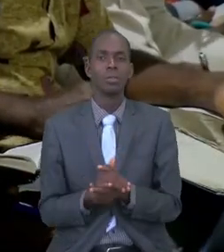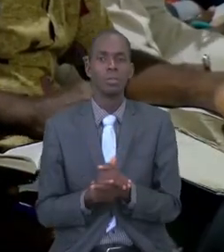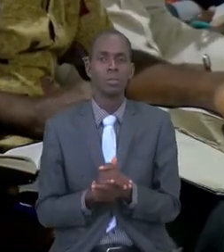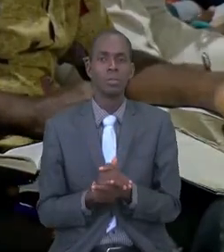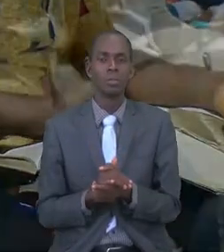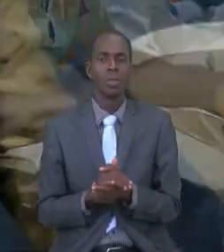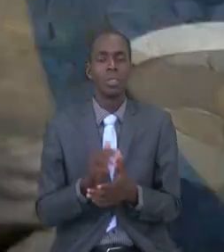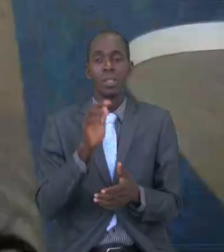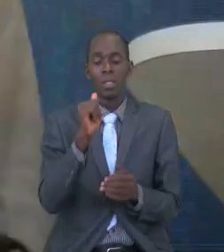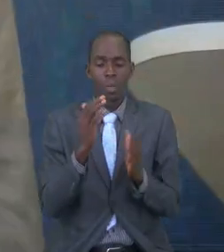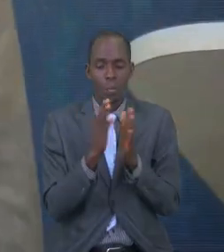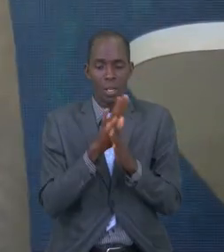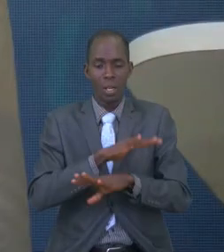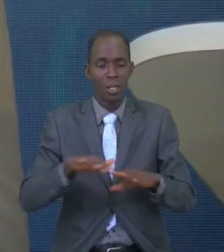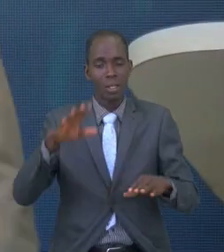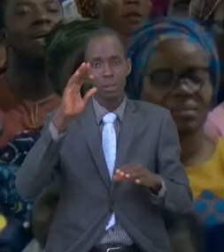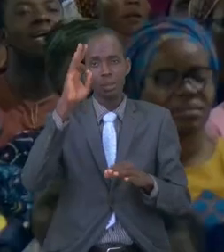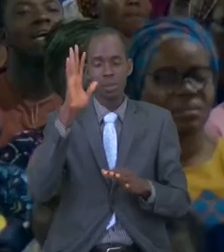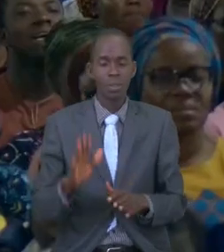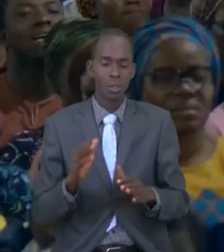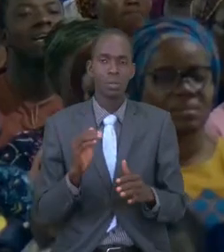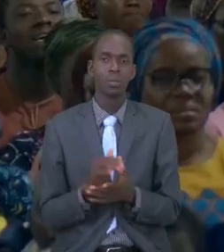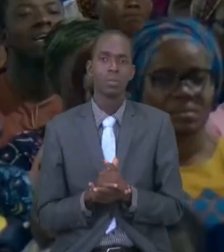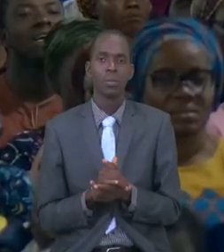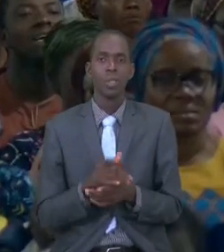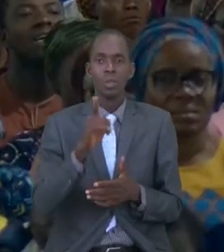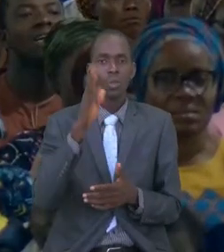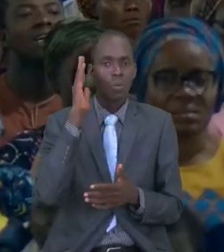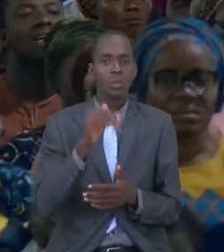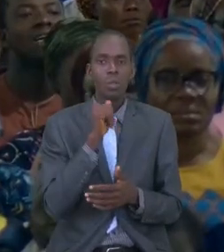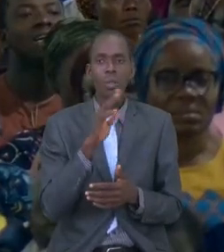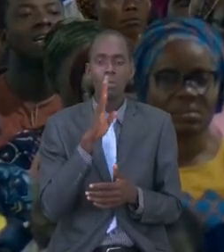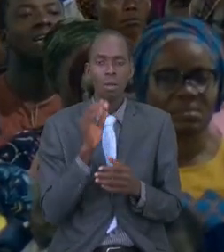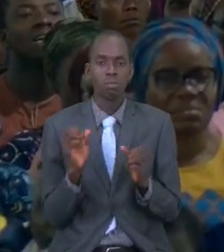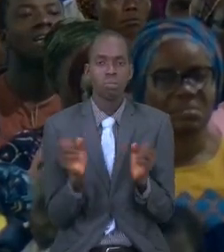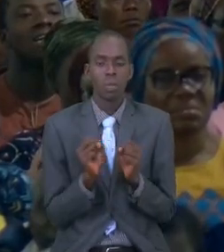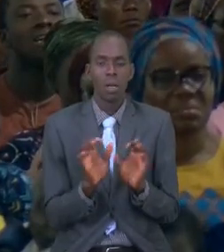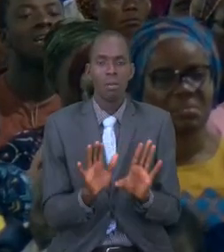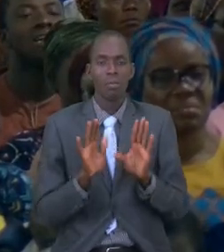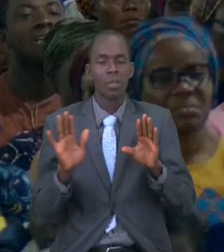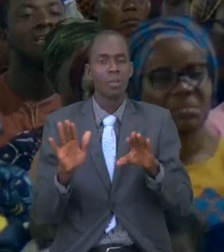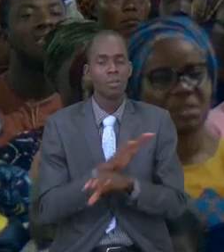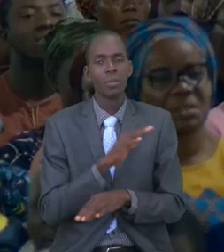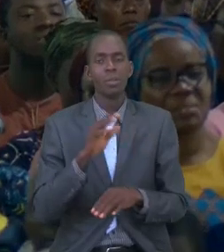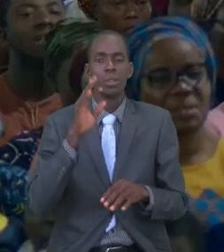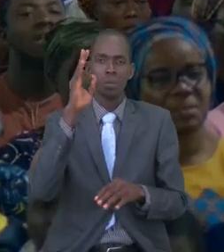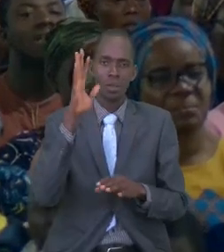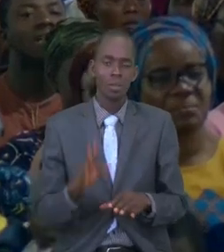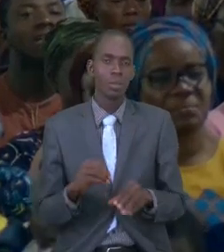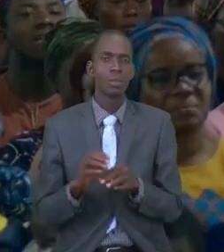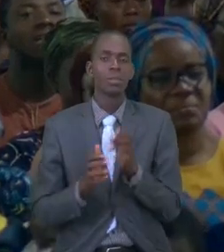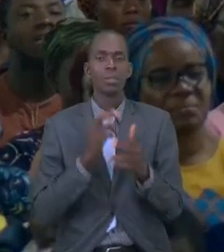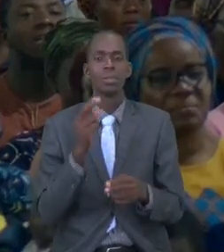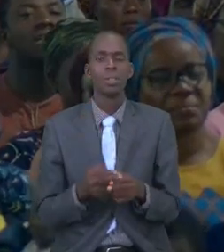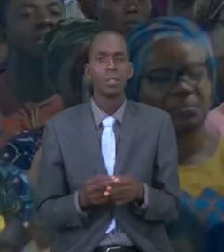Amen. A prayerless minister. Amen. A timid, fearful minister.